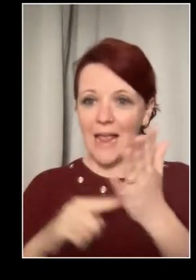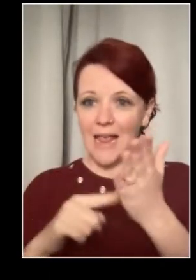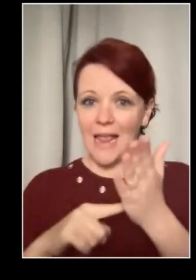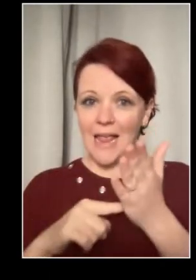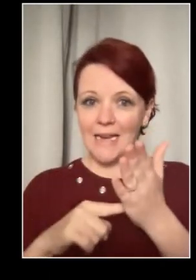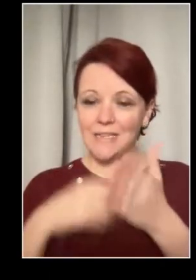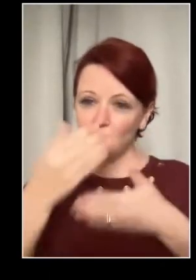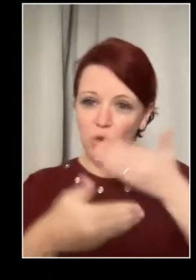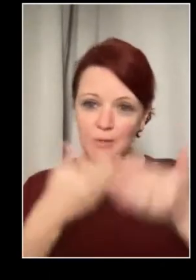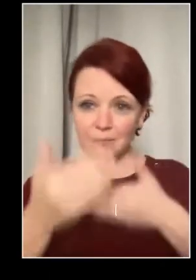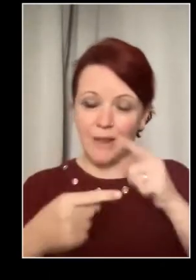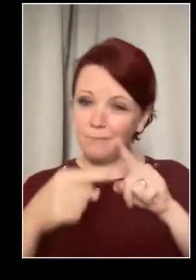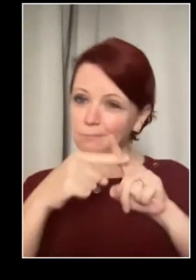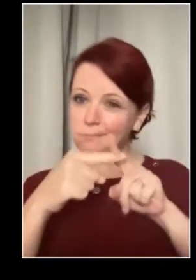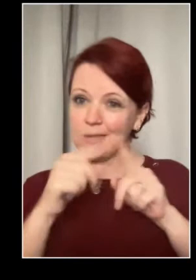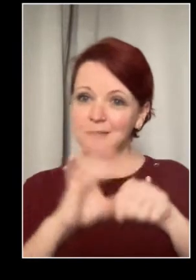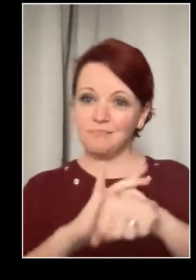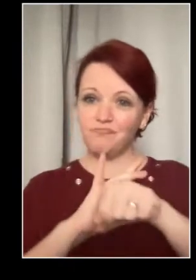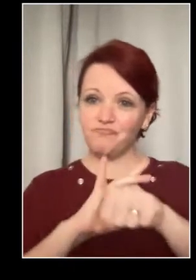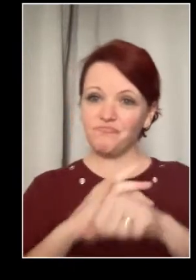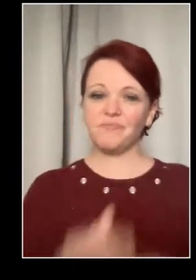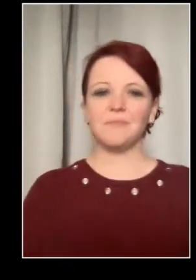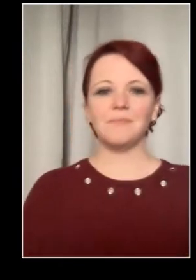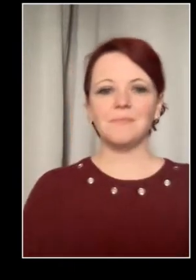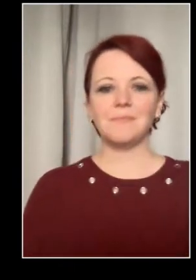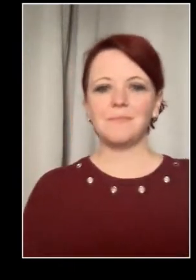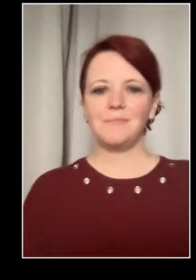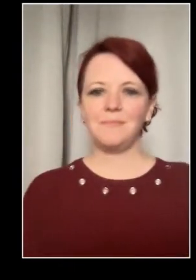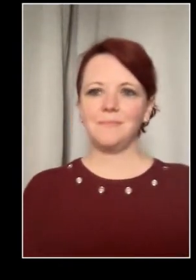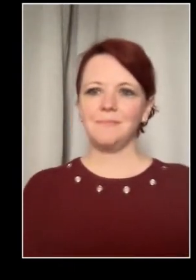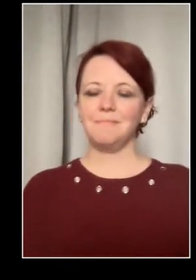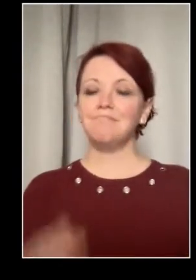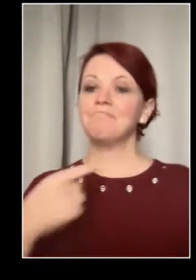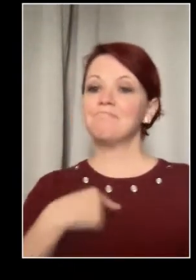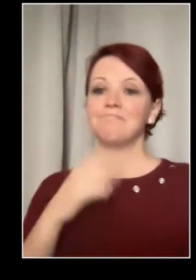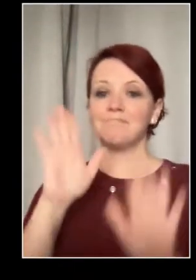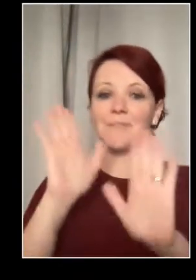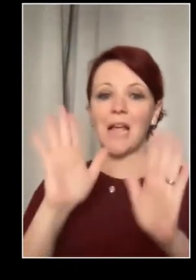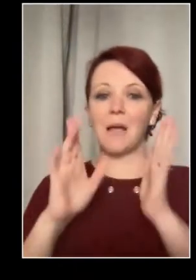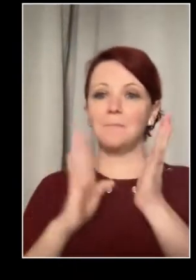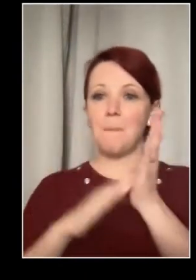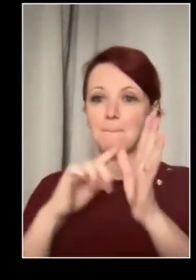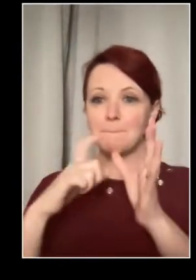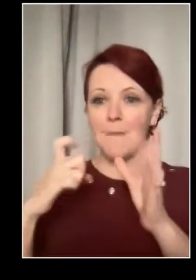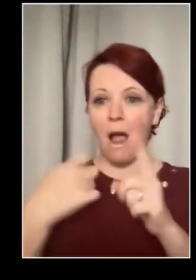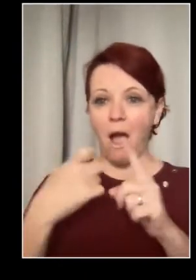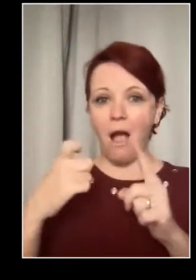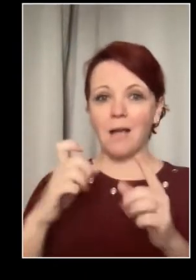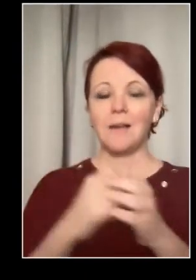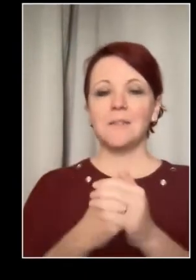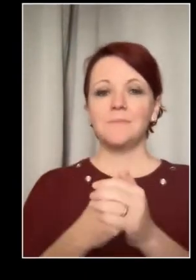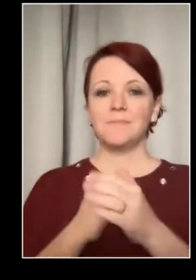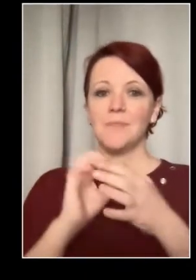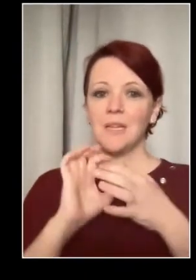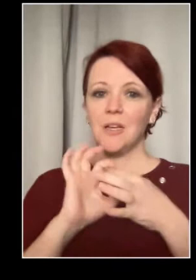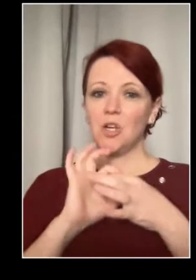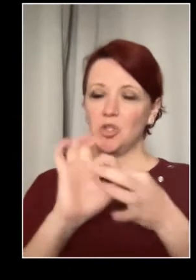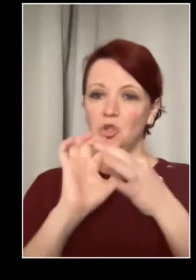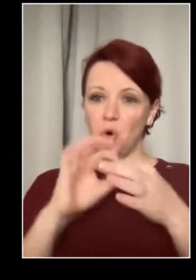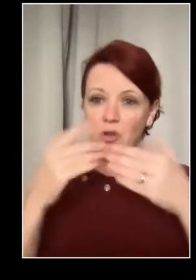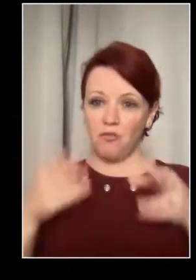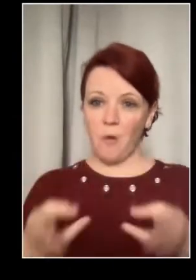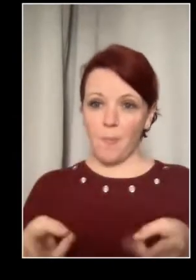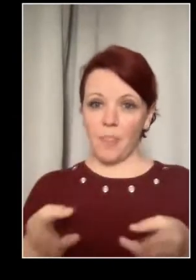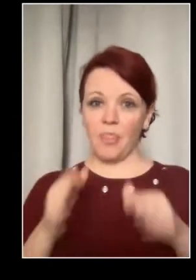Hello, everyone. I'm Mark Elliott, Course Army Major, Royal Engineers. Join you today from the Army Museum in Chatham in the James